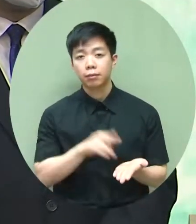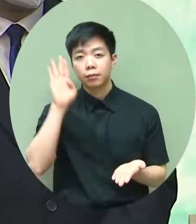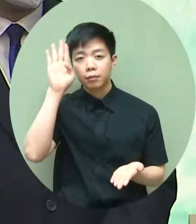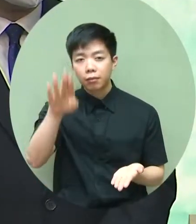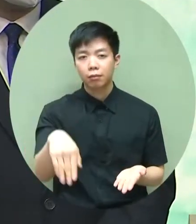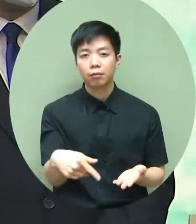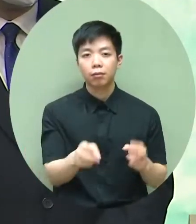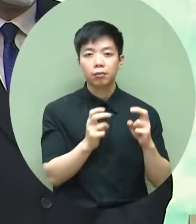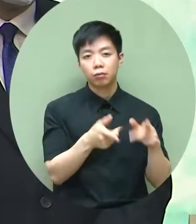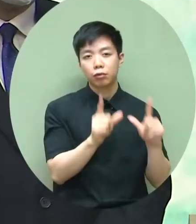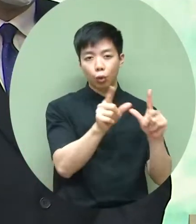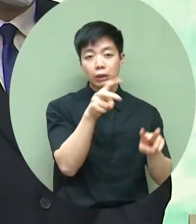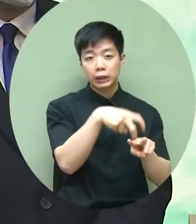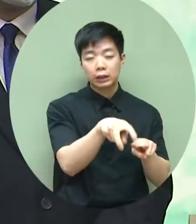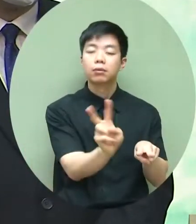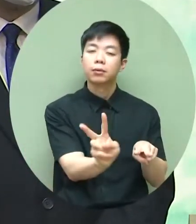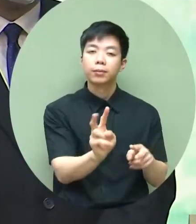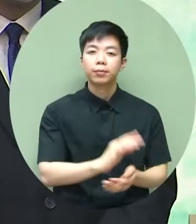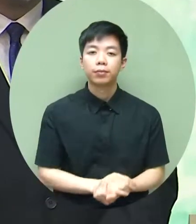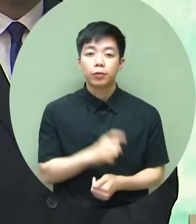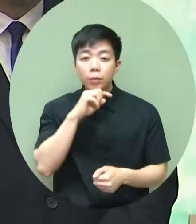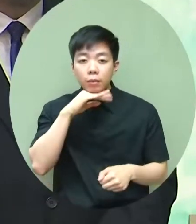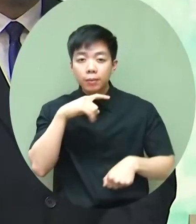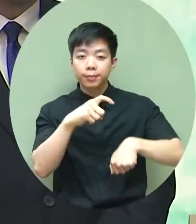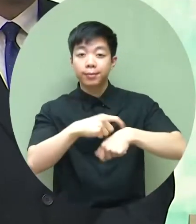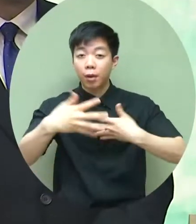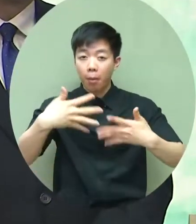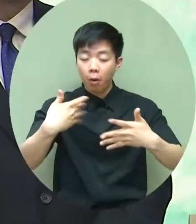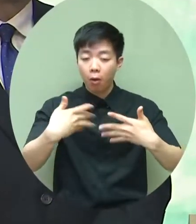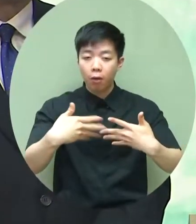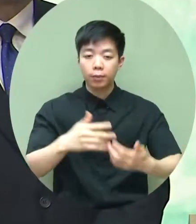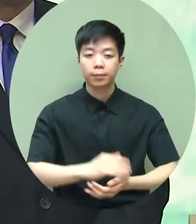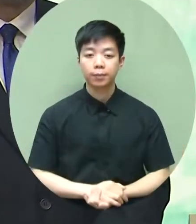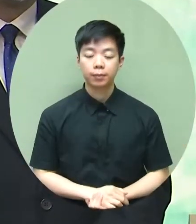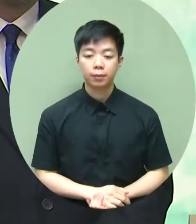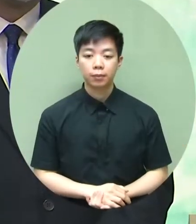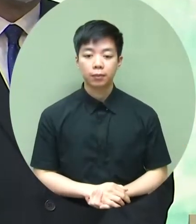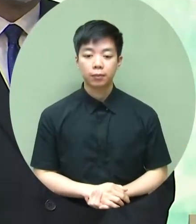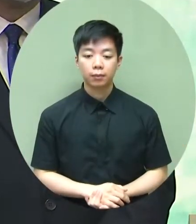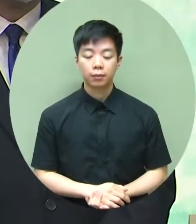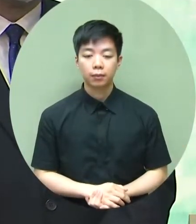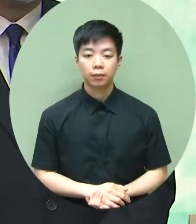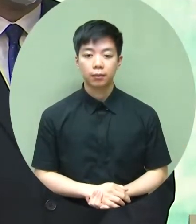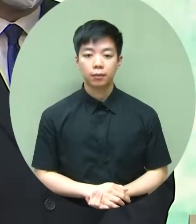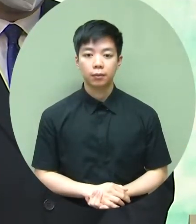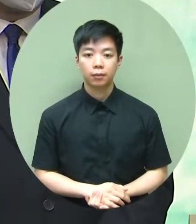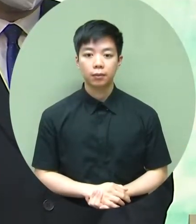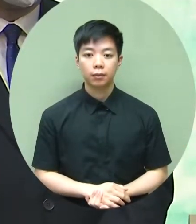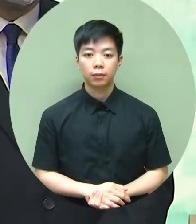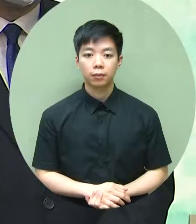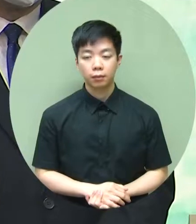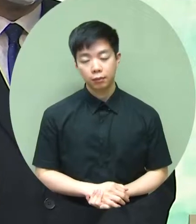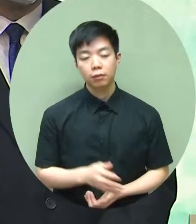in the future, I believe that the same approach will be adopted for East Rail Line. So during or for the